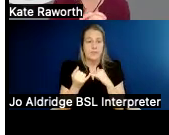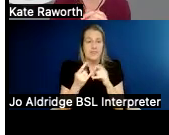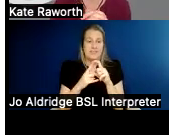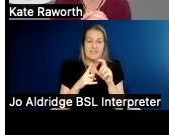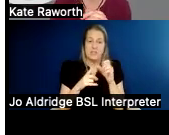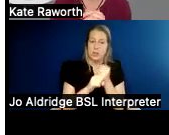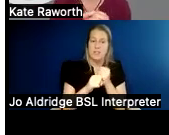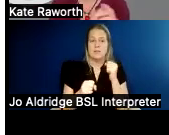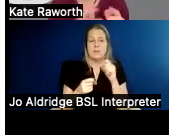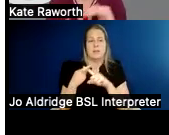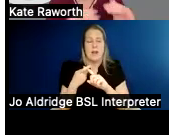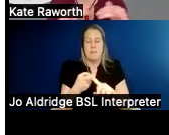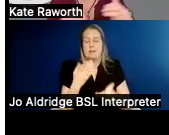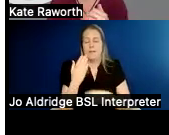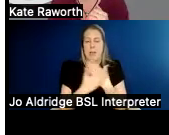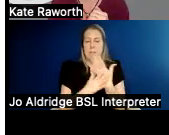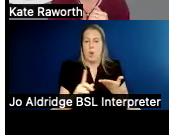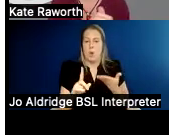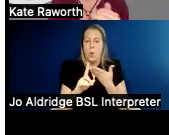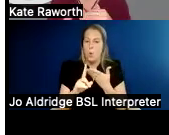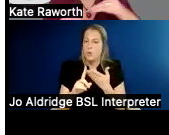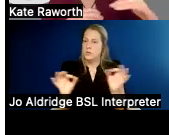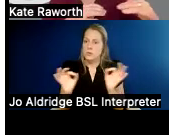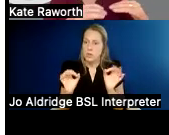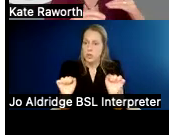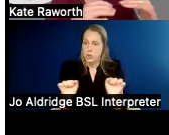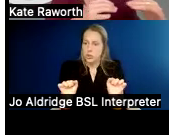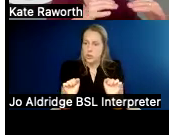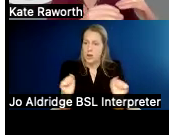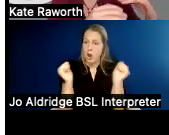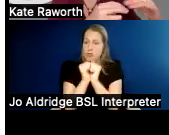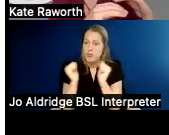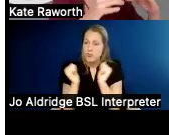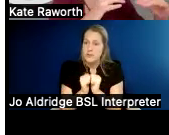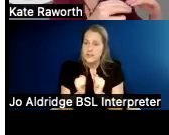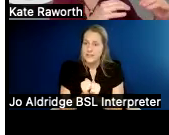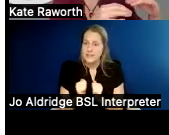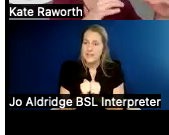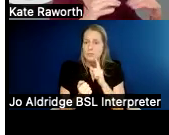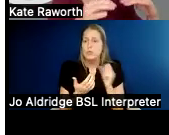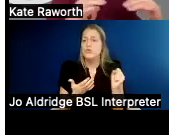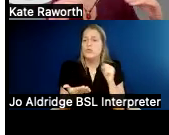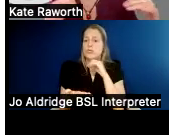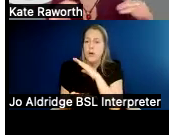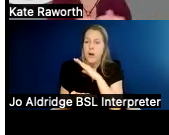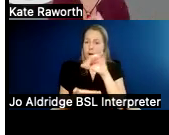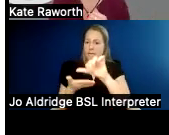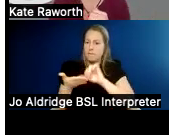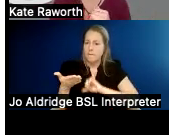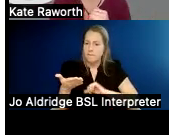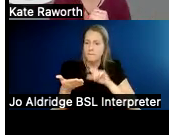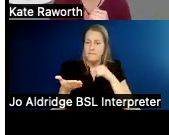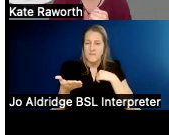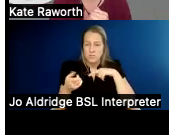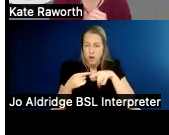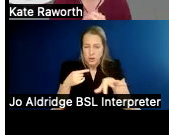been agreed. There were draft lists. And so I was again trying to draw on things that resonated, but they weren't going to be perfectly